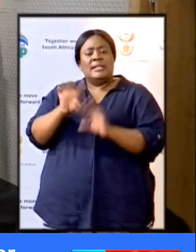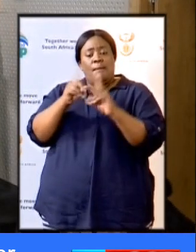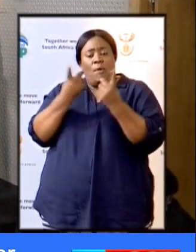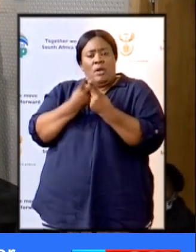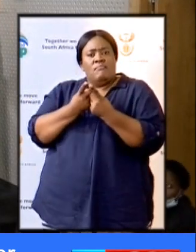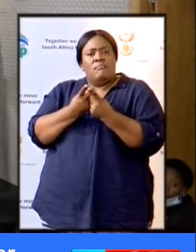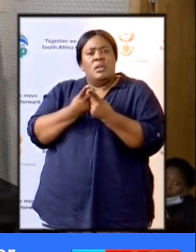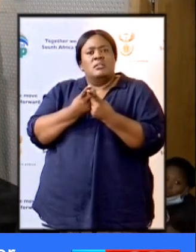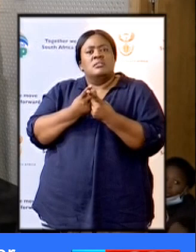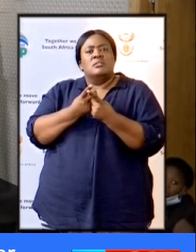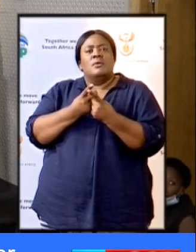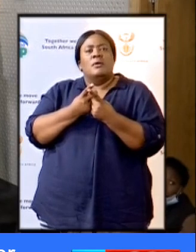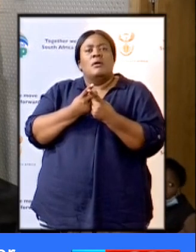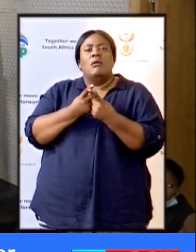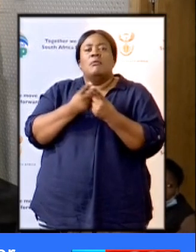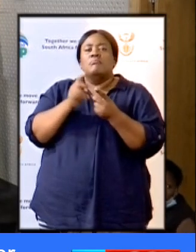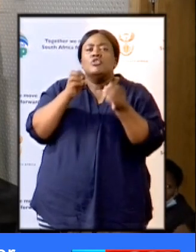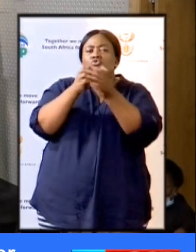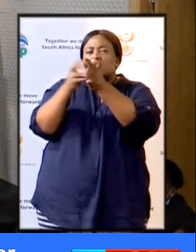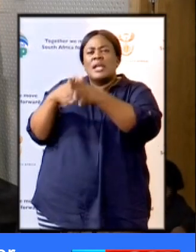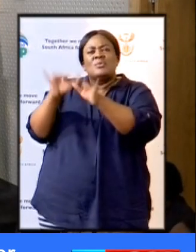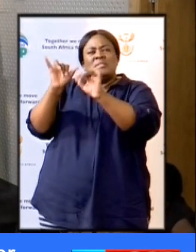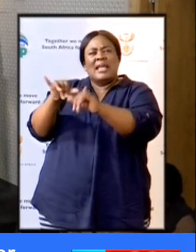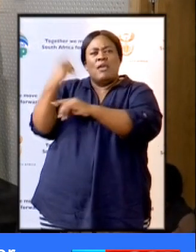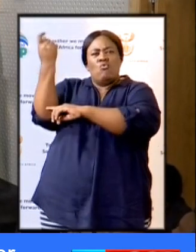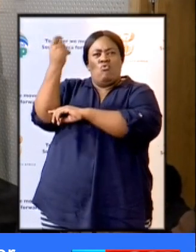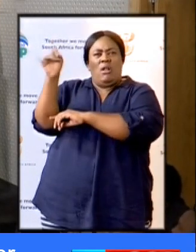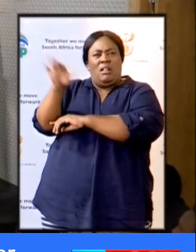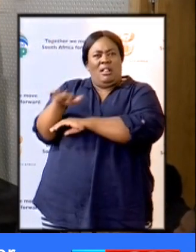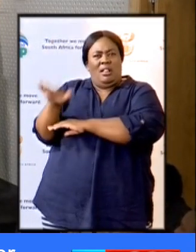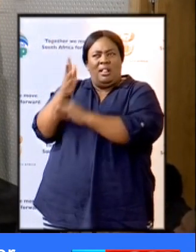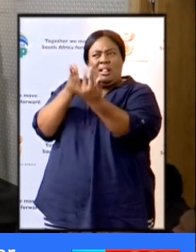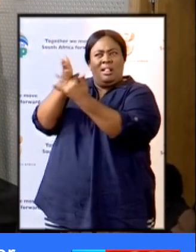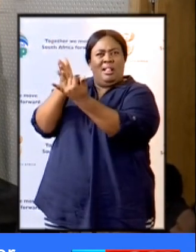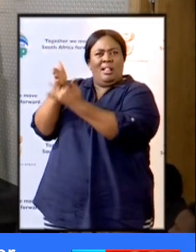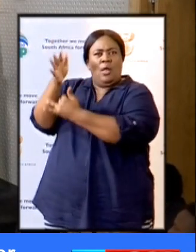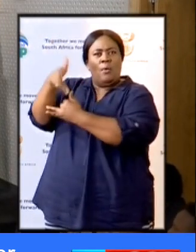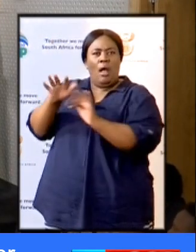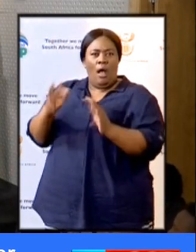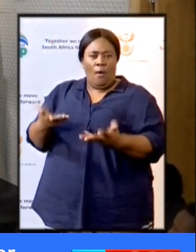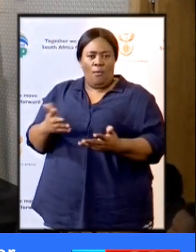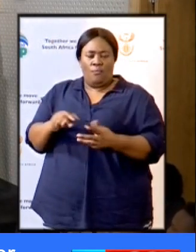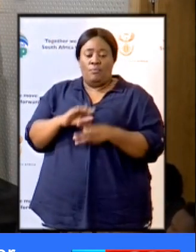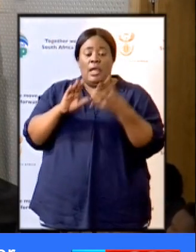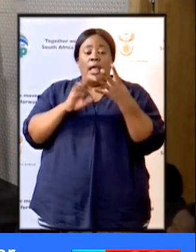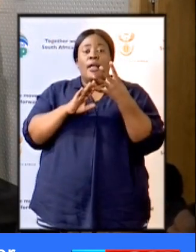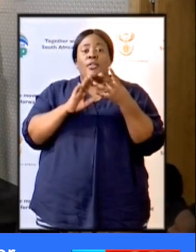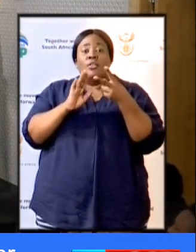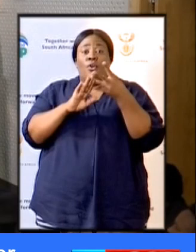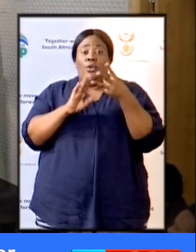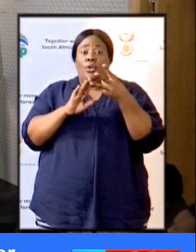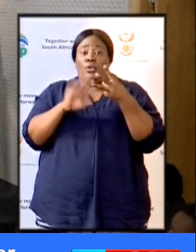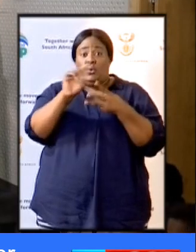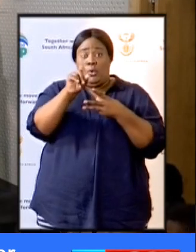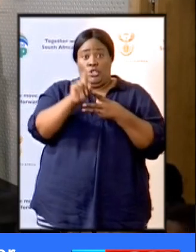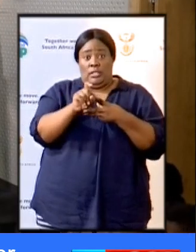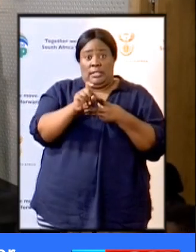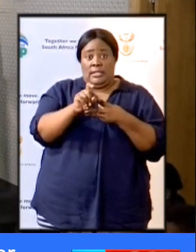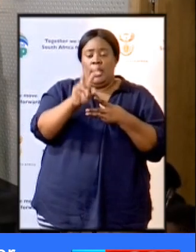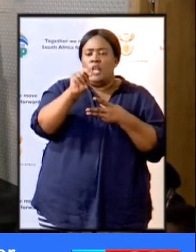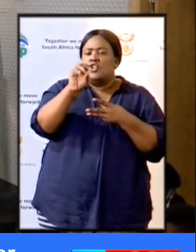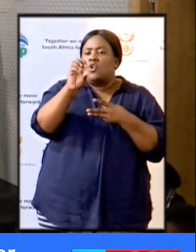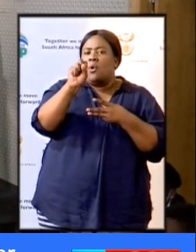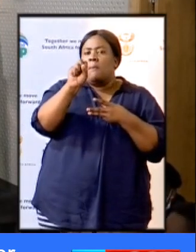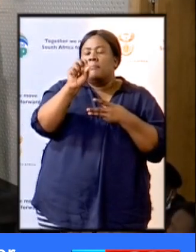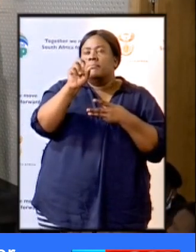out to students from rural areas? The third question is from Nomsa Maseko from BBC News. Her